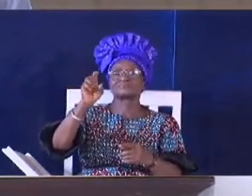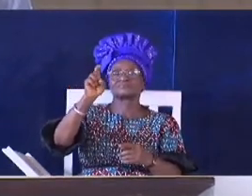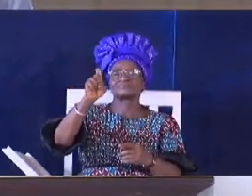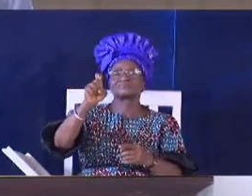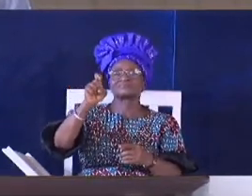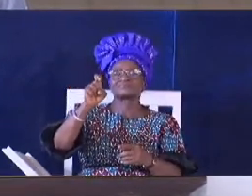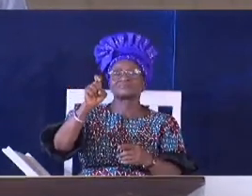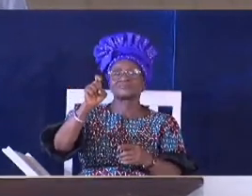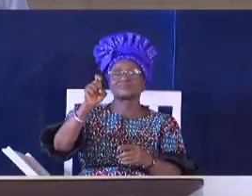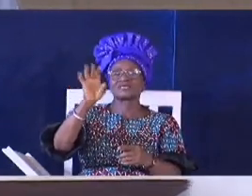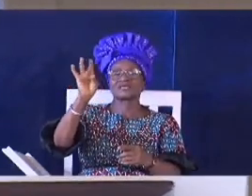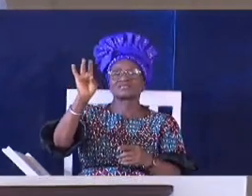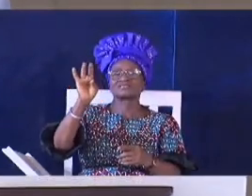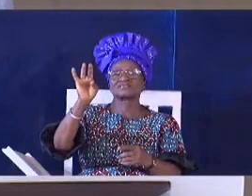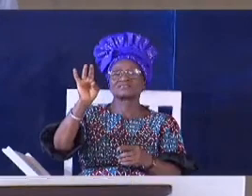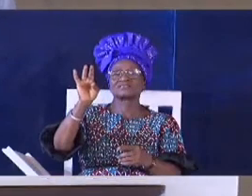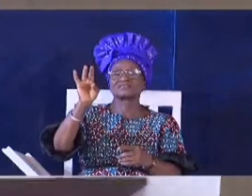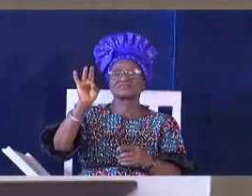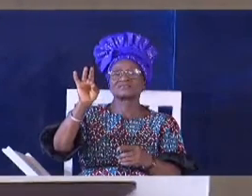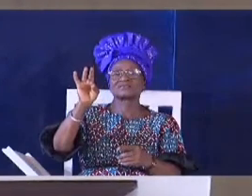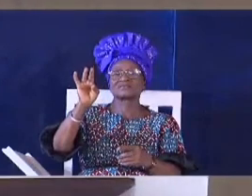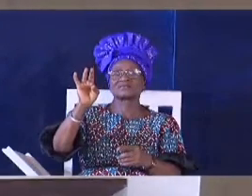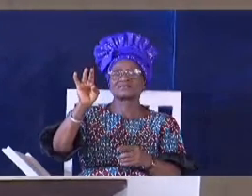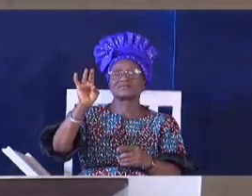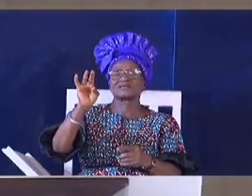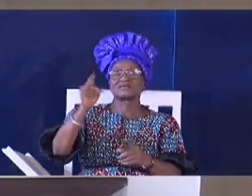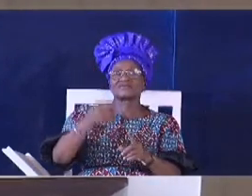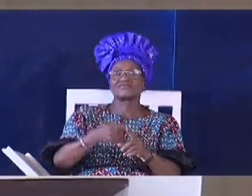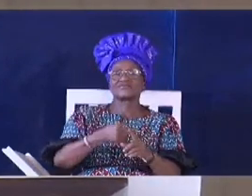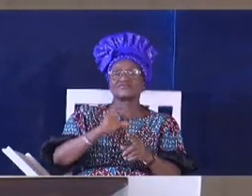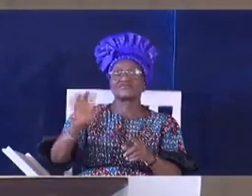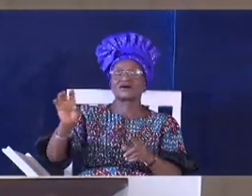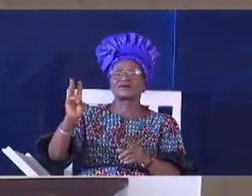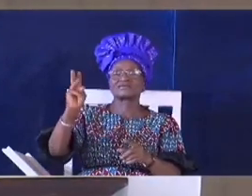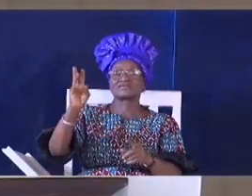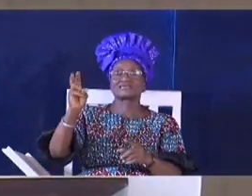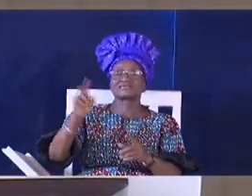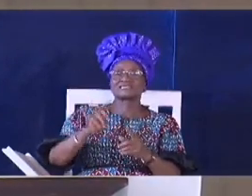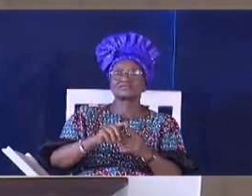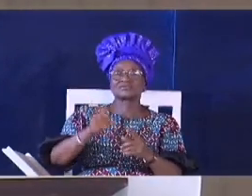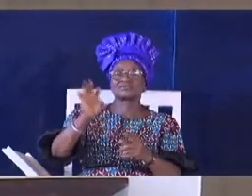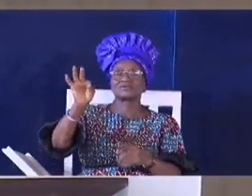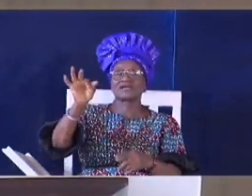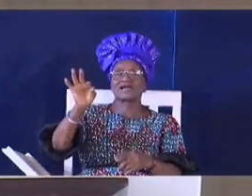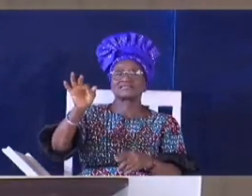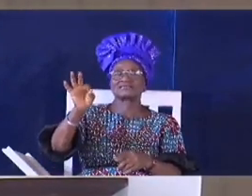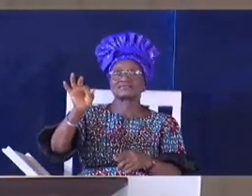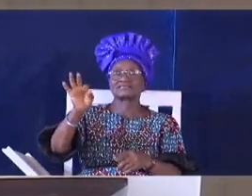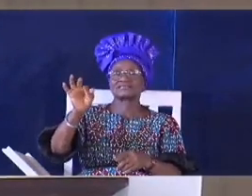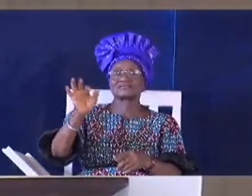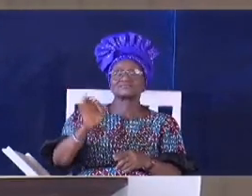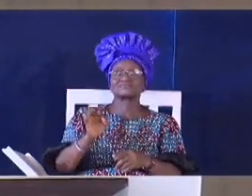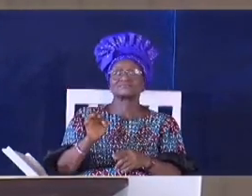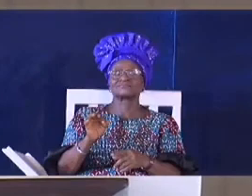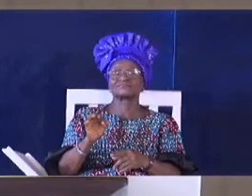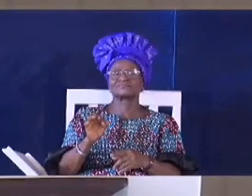Exodus 8, from verse 16 to 19.